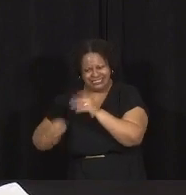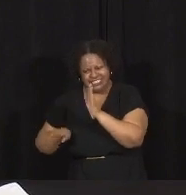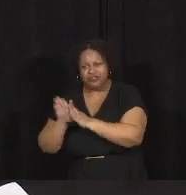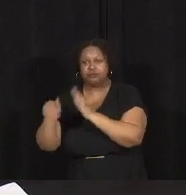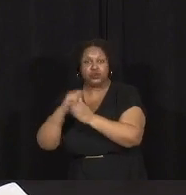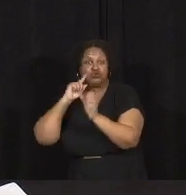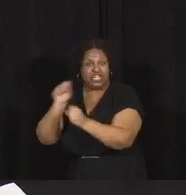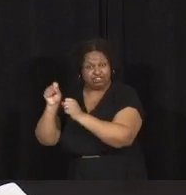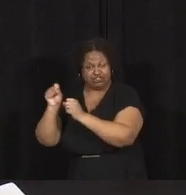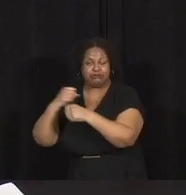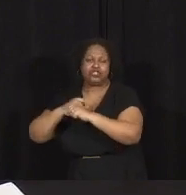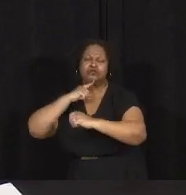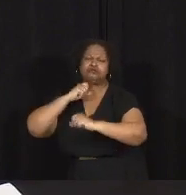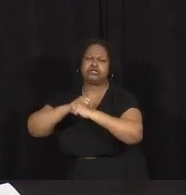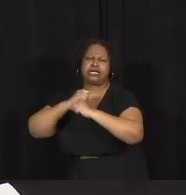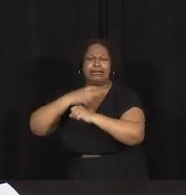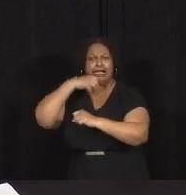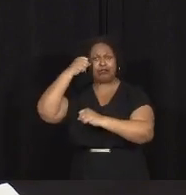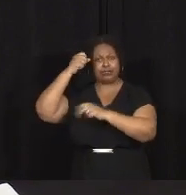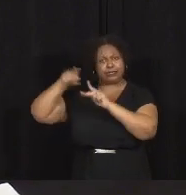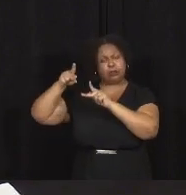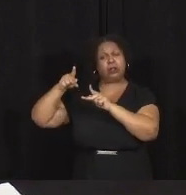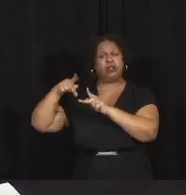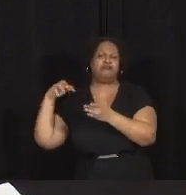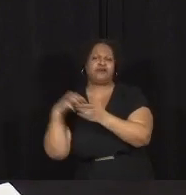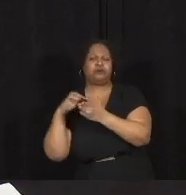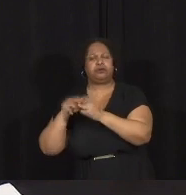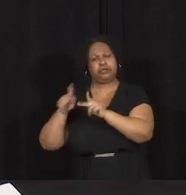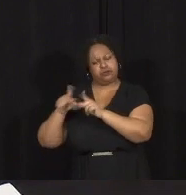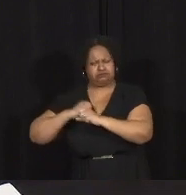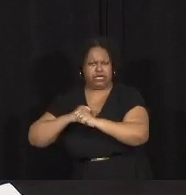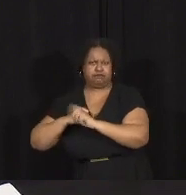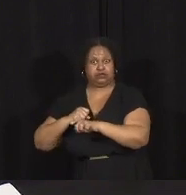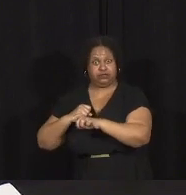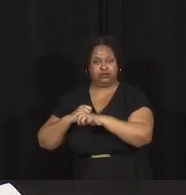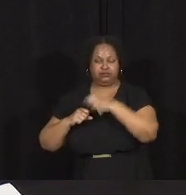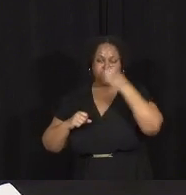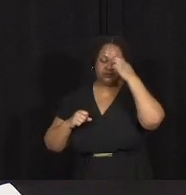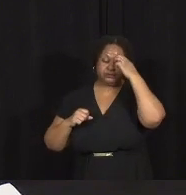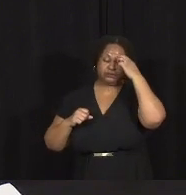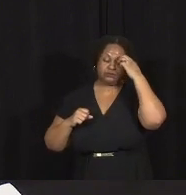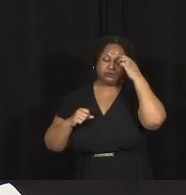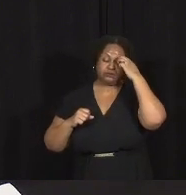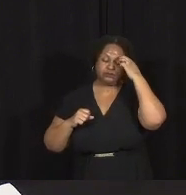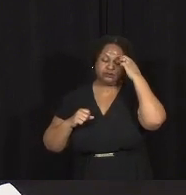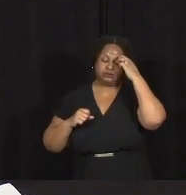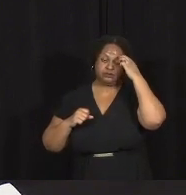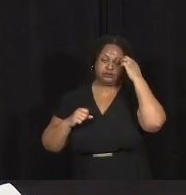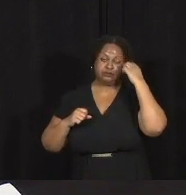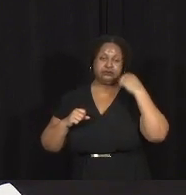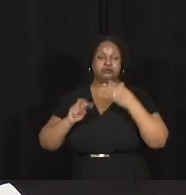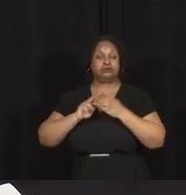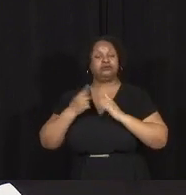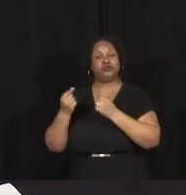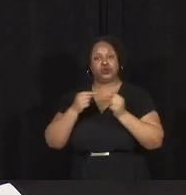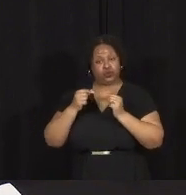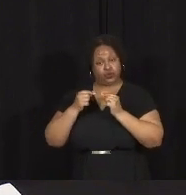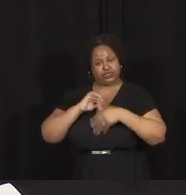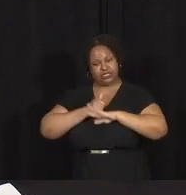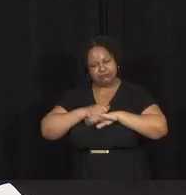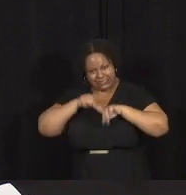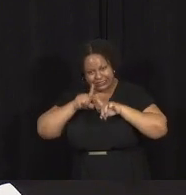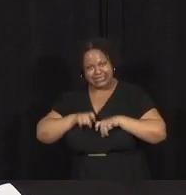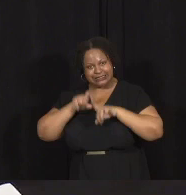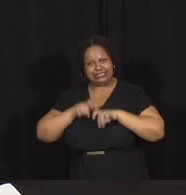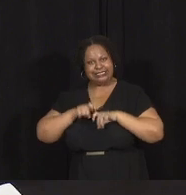elderly and the vulnerable. We need to use our testing strategically to protect healthcare workers,